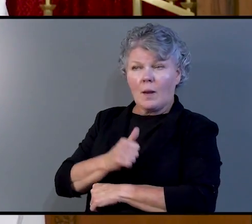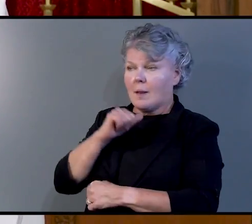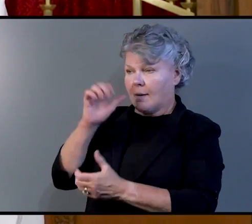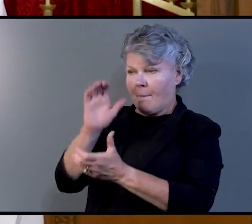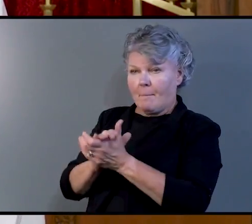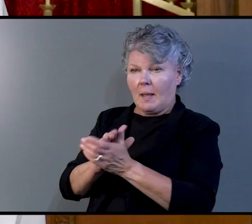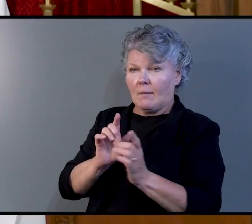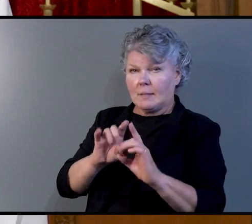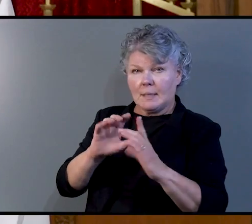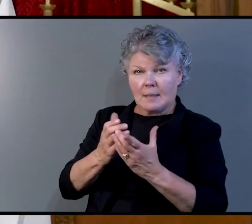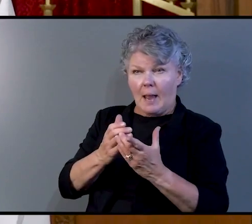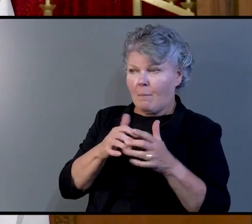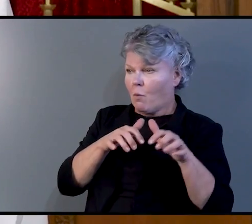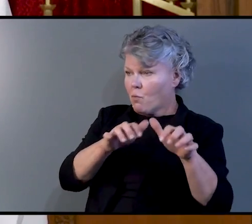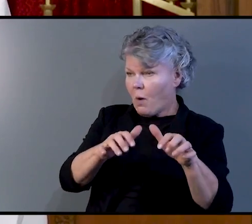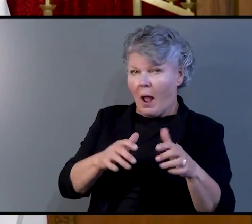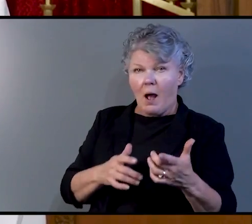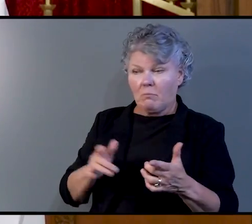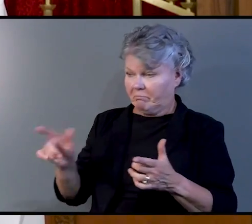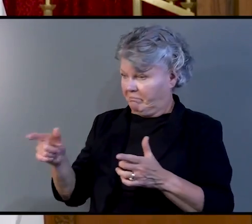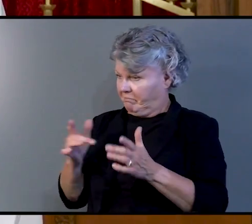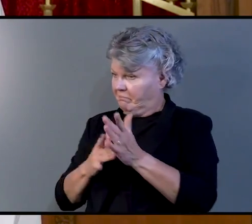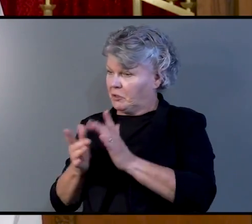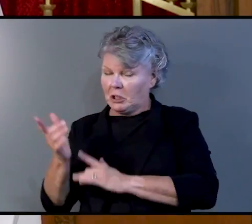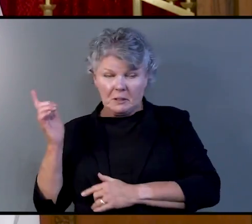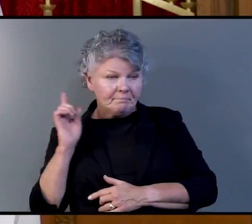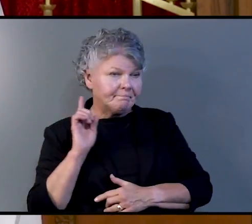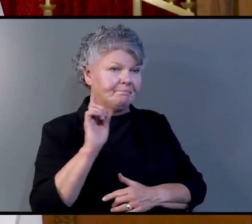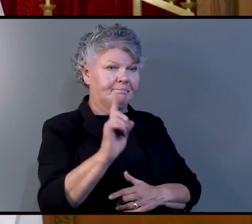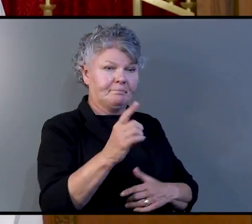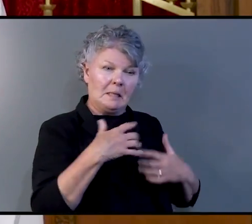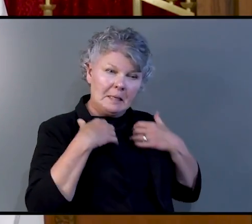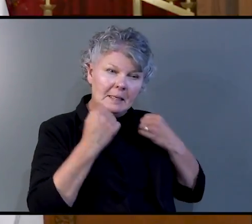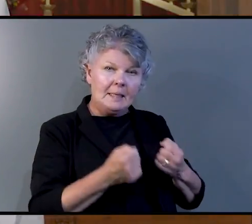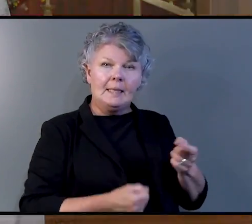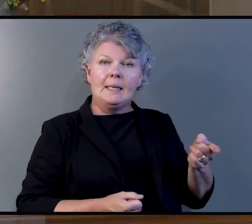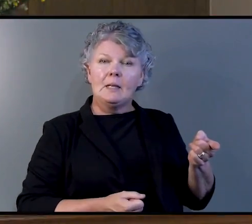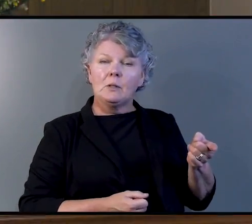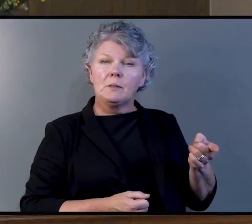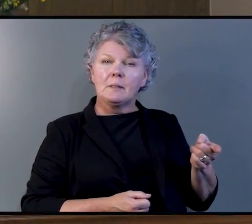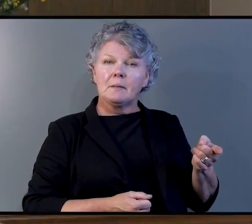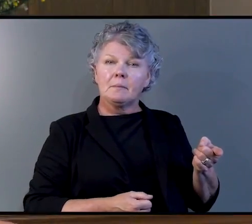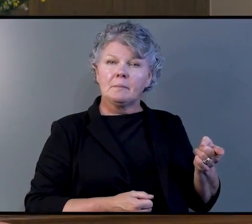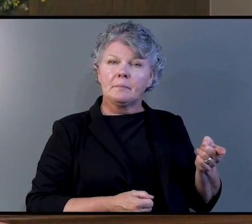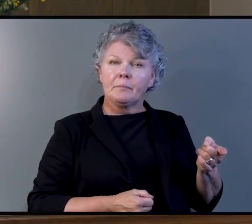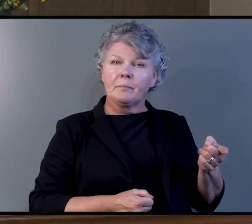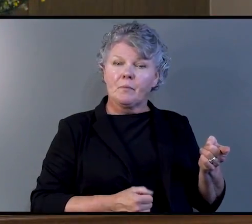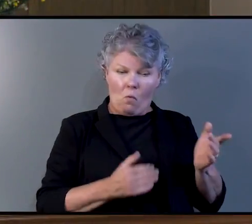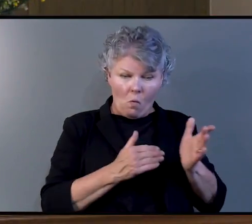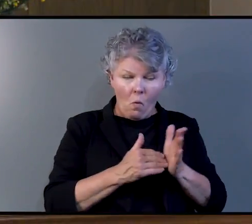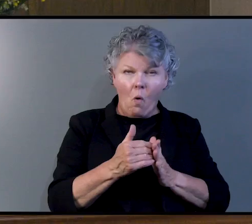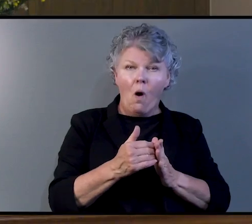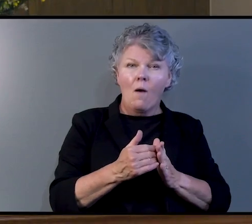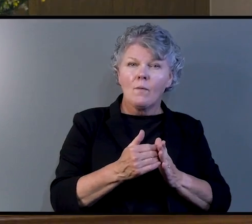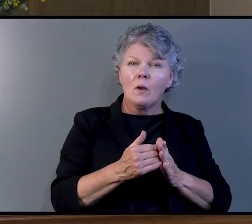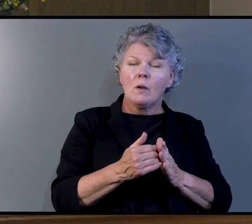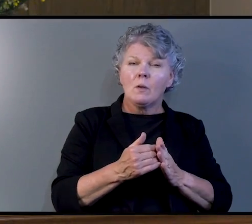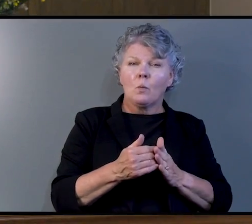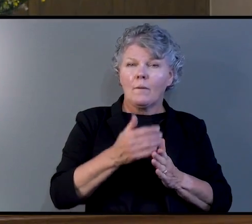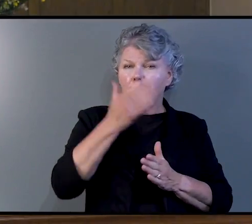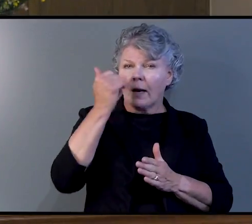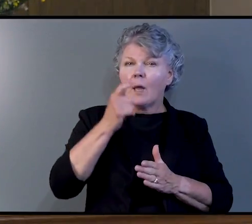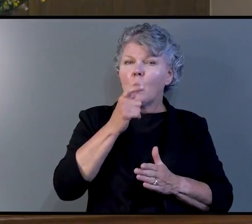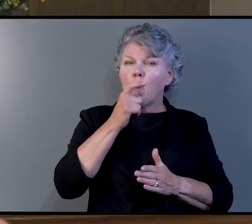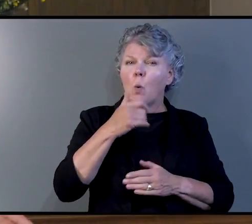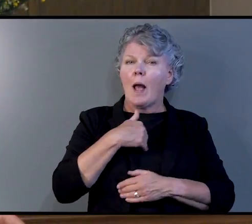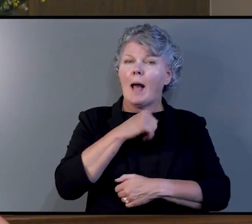of the disciples or crowd, Jesus steps in and heals the boy. So often we can forget who truly has